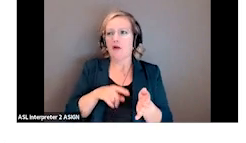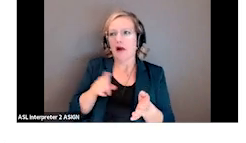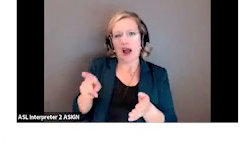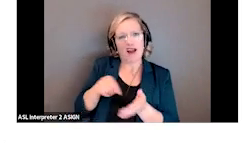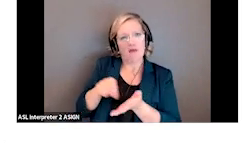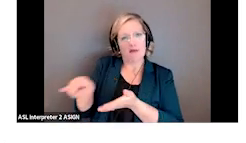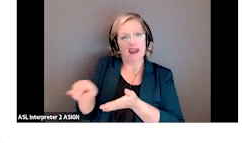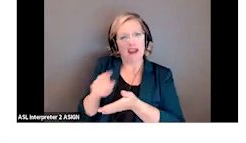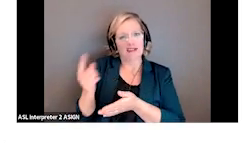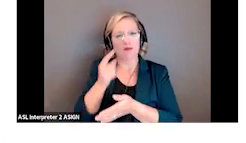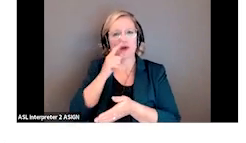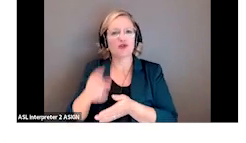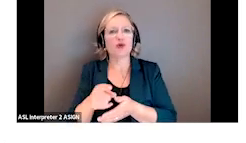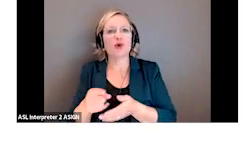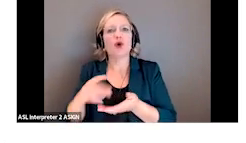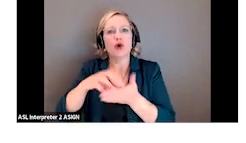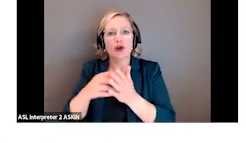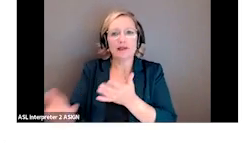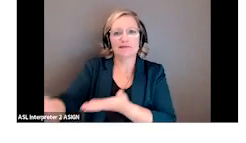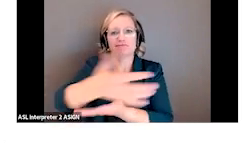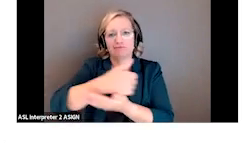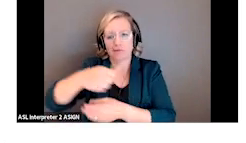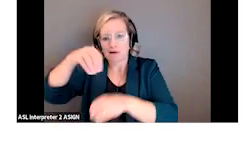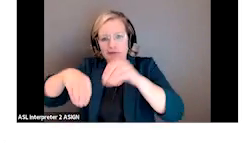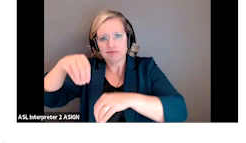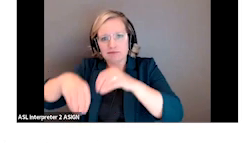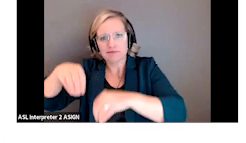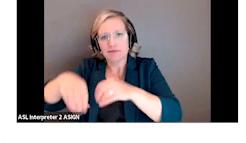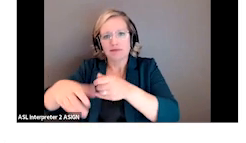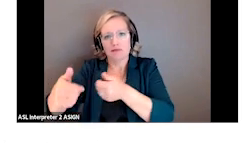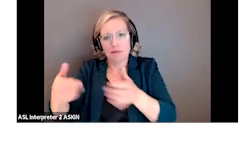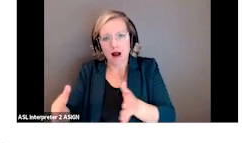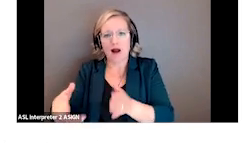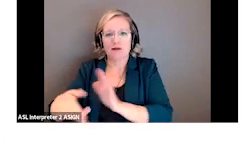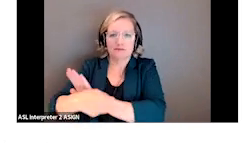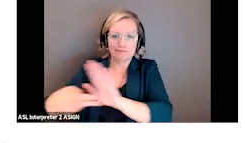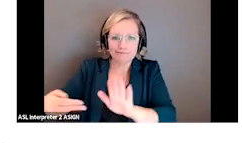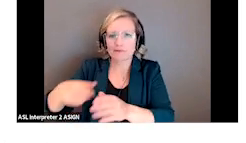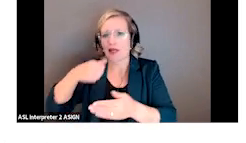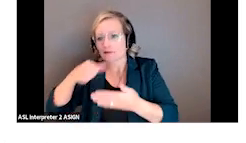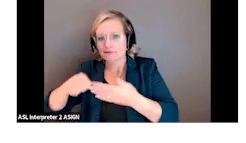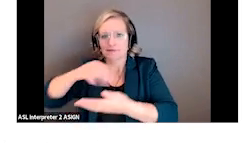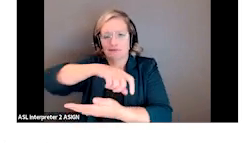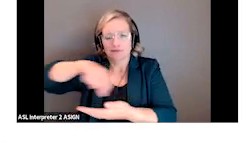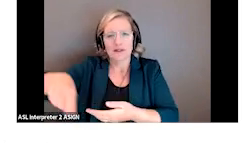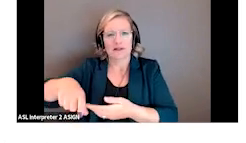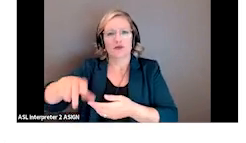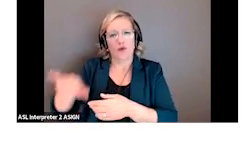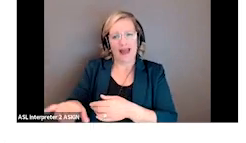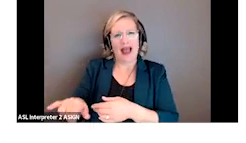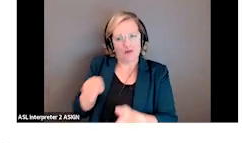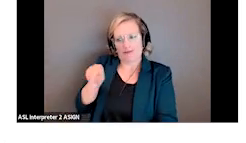all together, sticker it, label it, tape it up, and get it ready to go. And so if we don't consider all